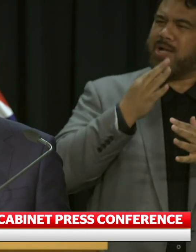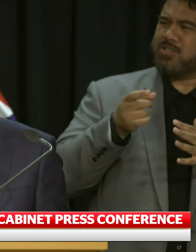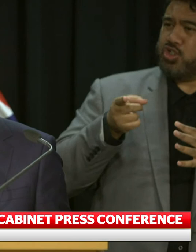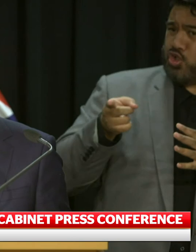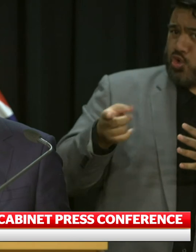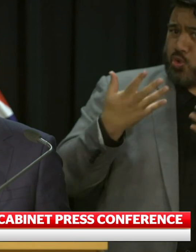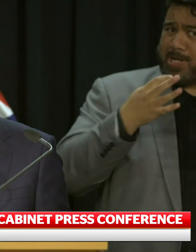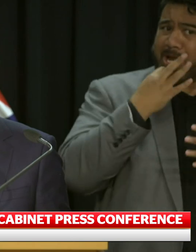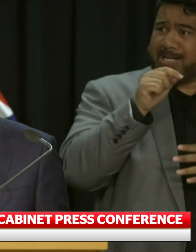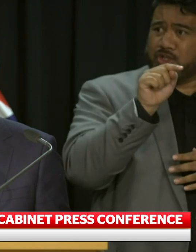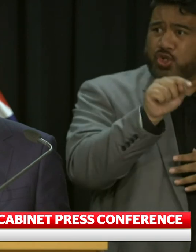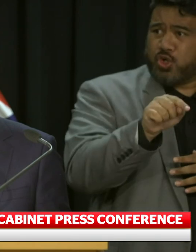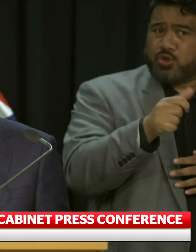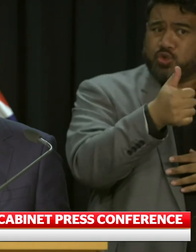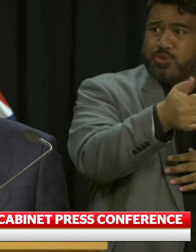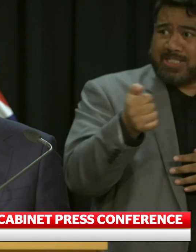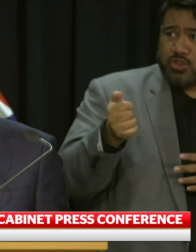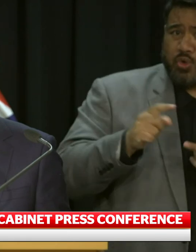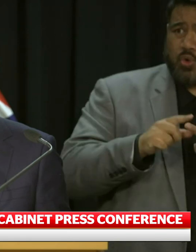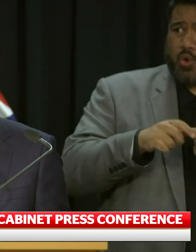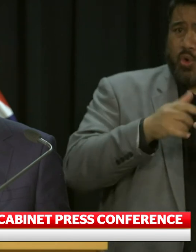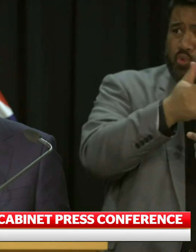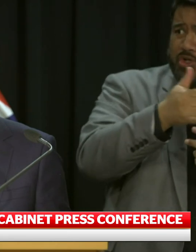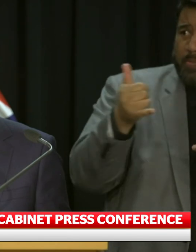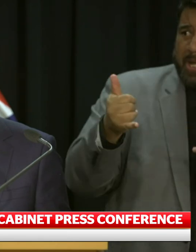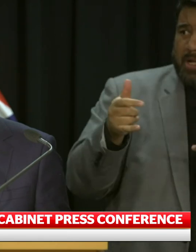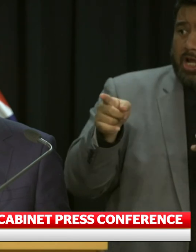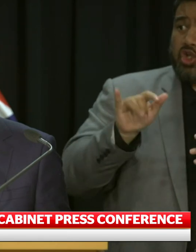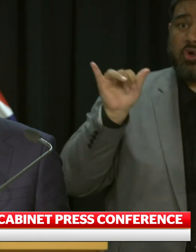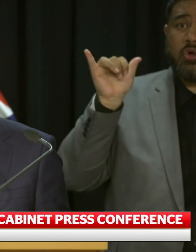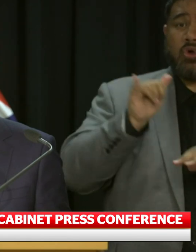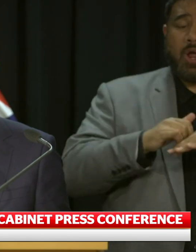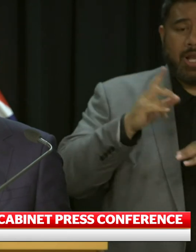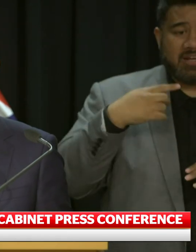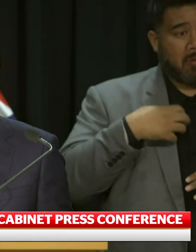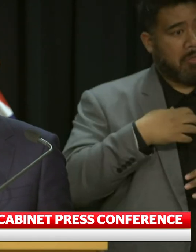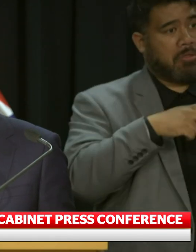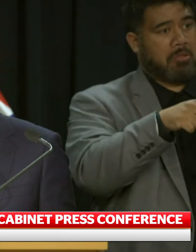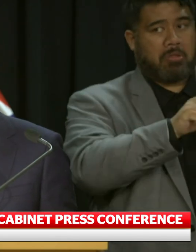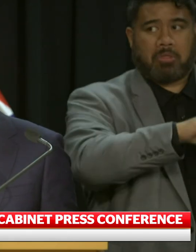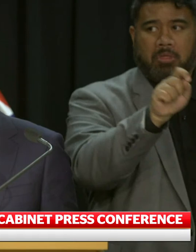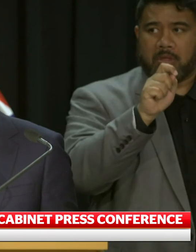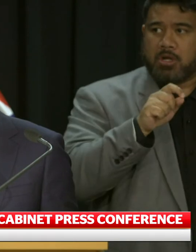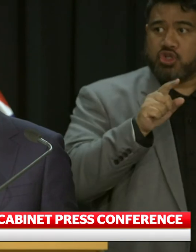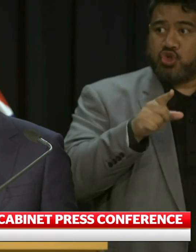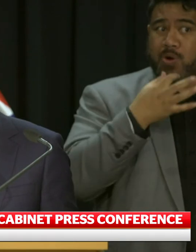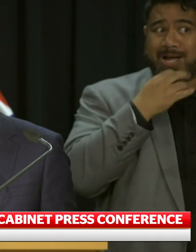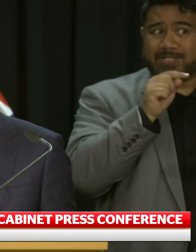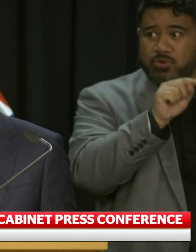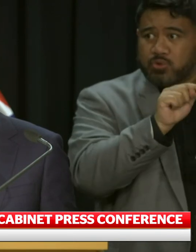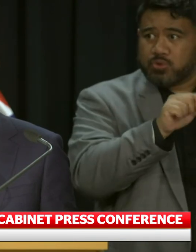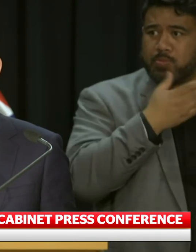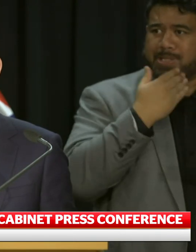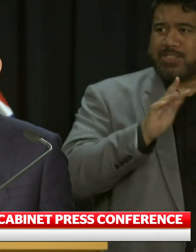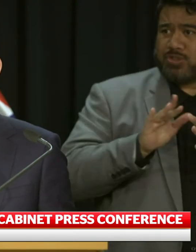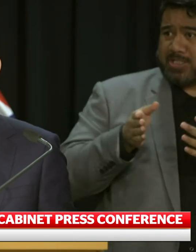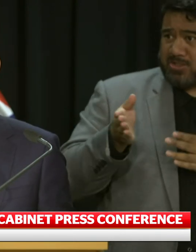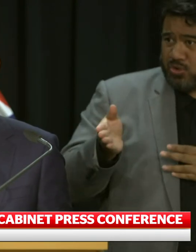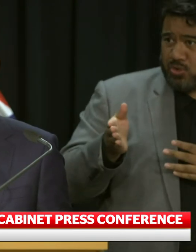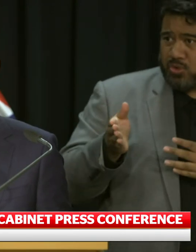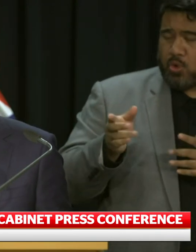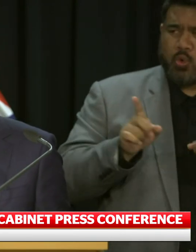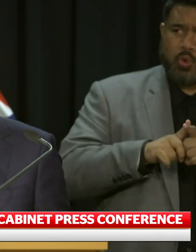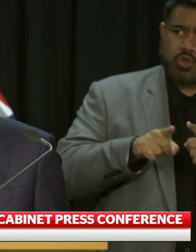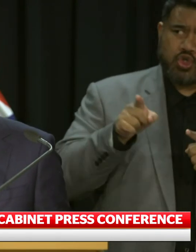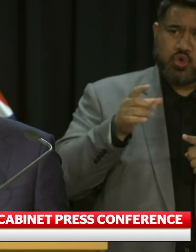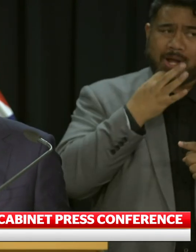extend an invite for her to text or call you back when you got to London? Have you continued to ask her to get in touch with you, and have you made any invitation